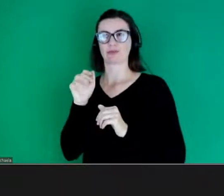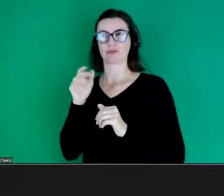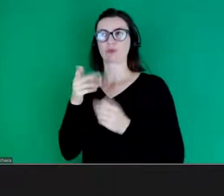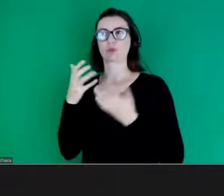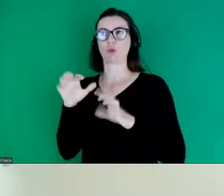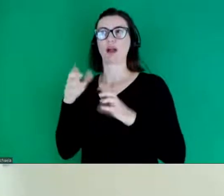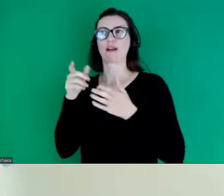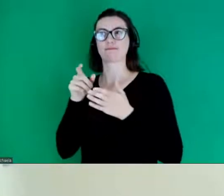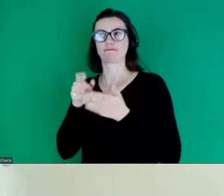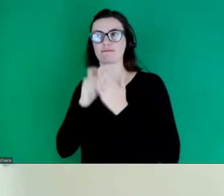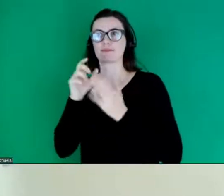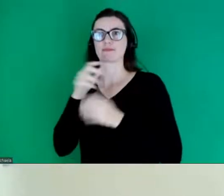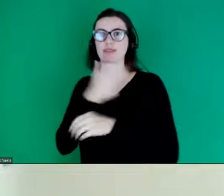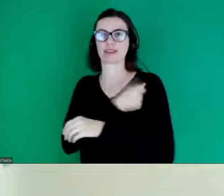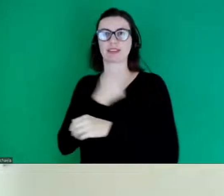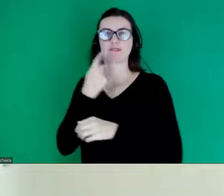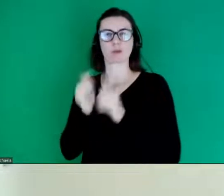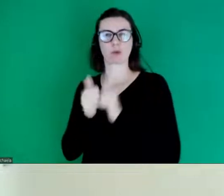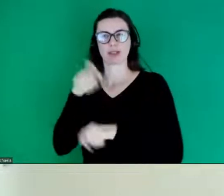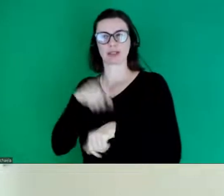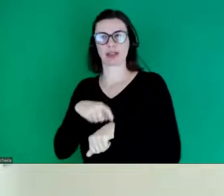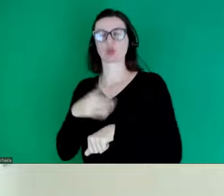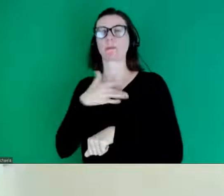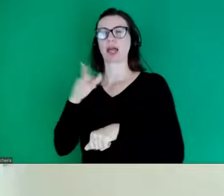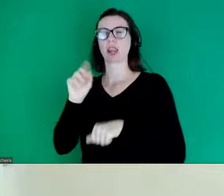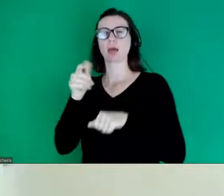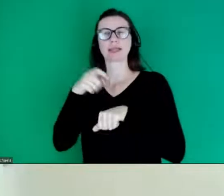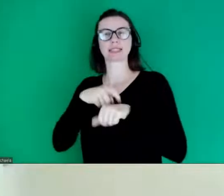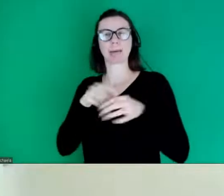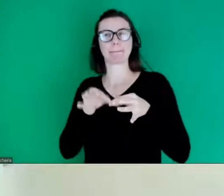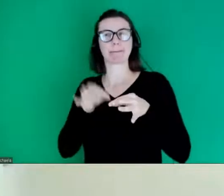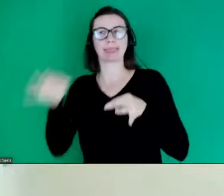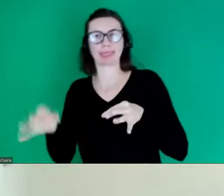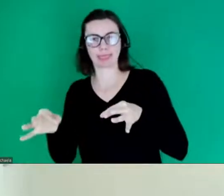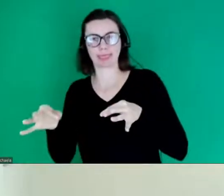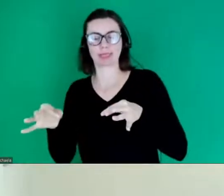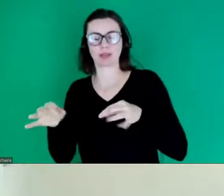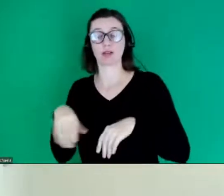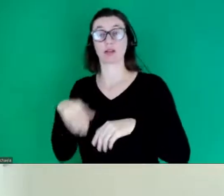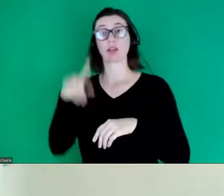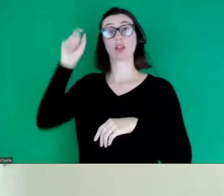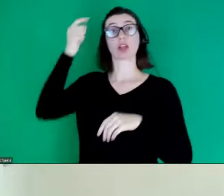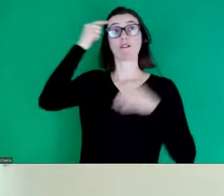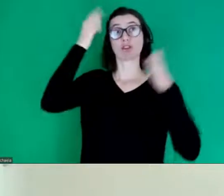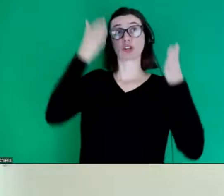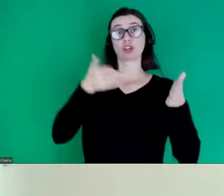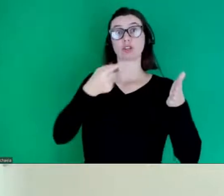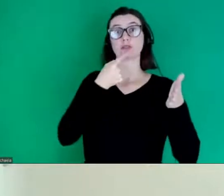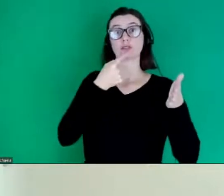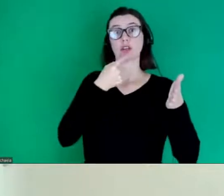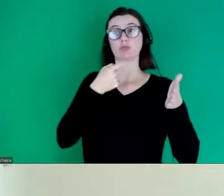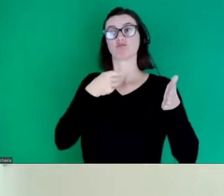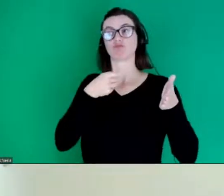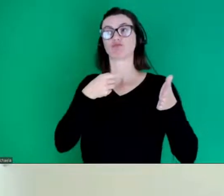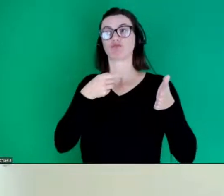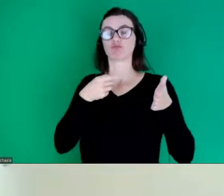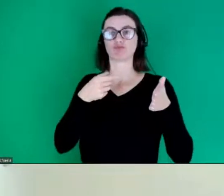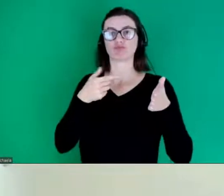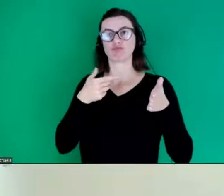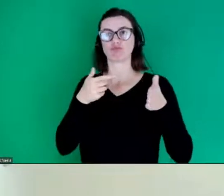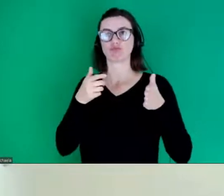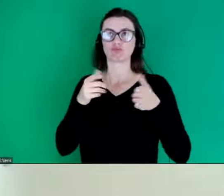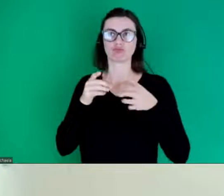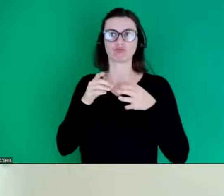usually a lag time before we start doing that. And what the governor was saying about requiring this as the